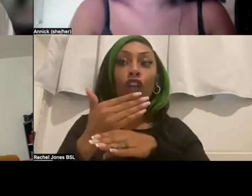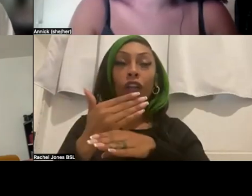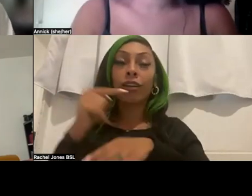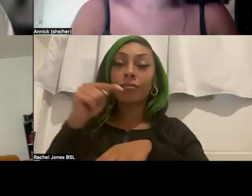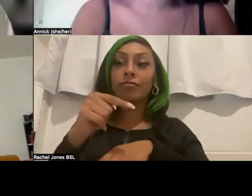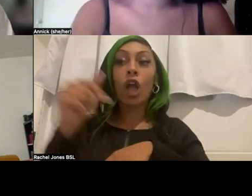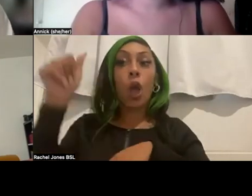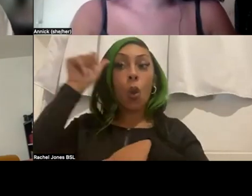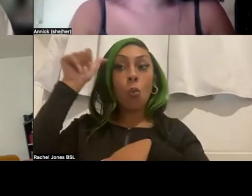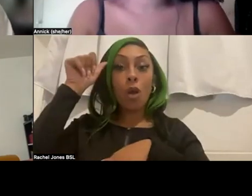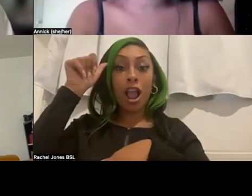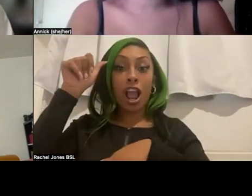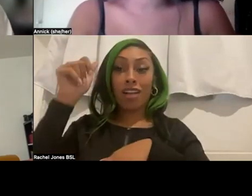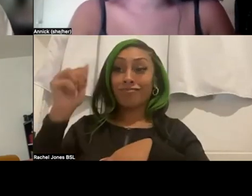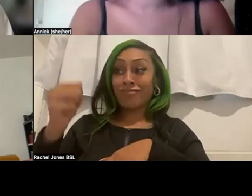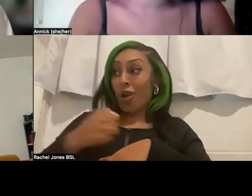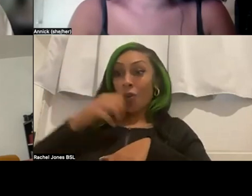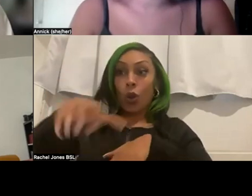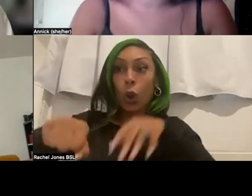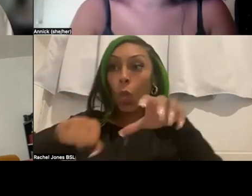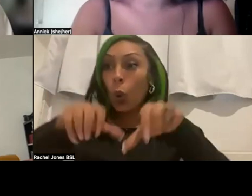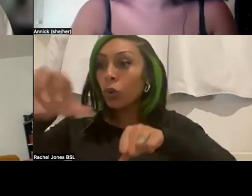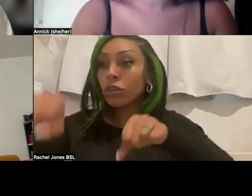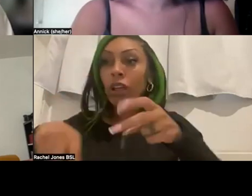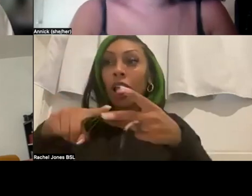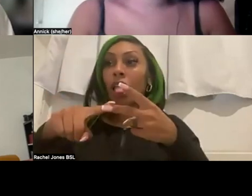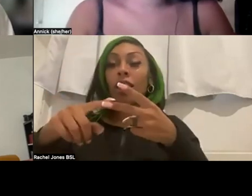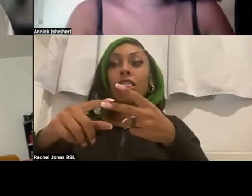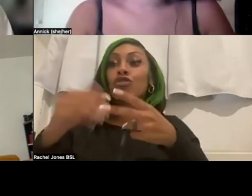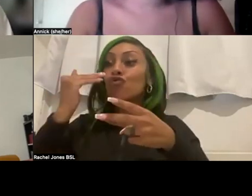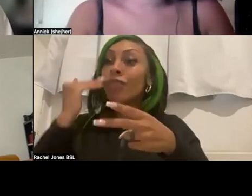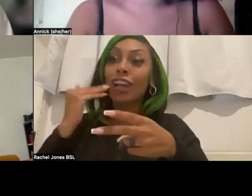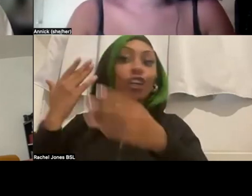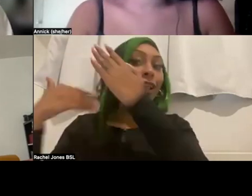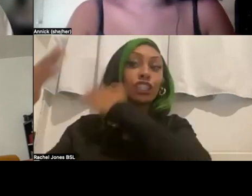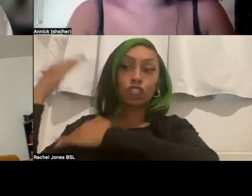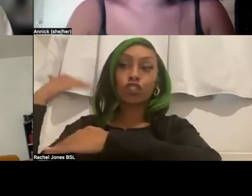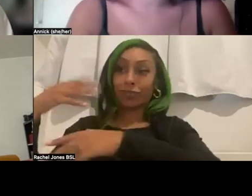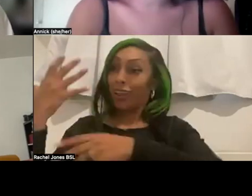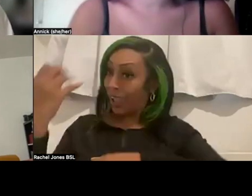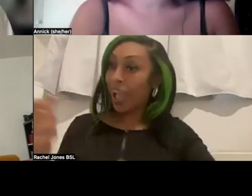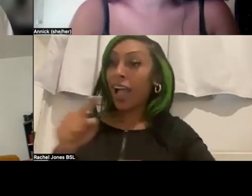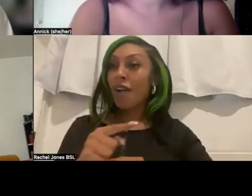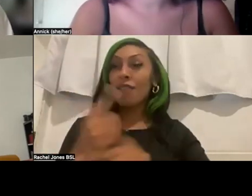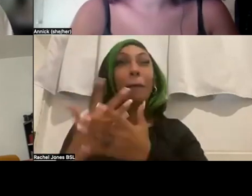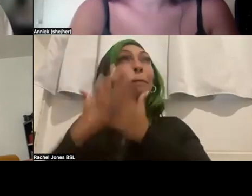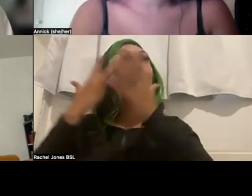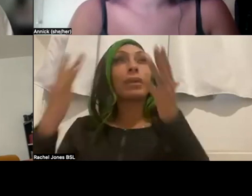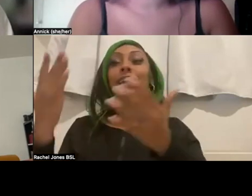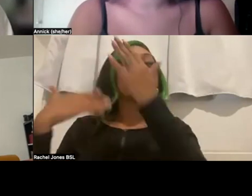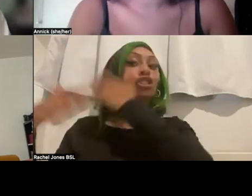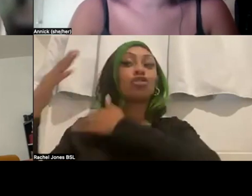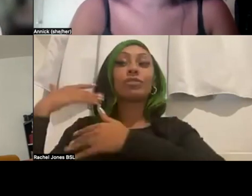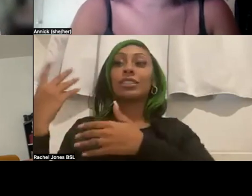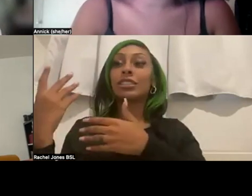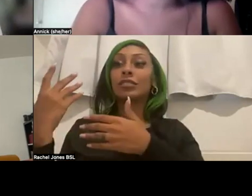own colonial, classist and racist history. There is such a big history of that in social